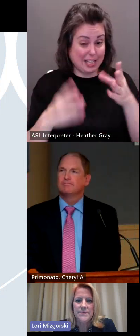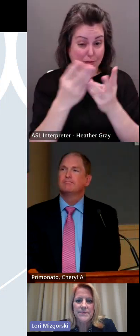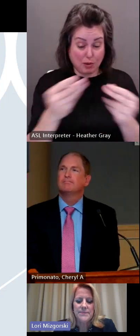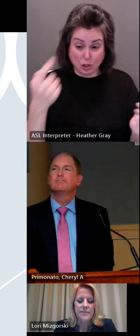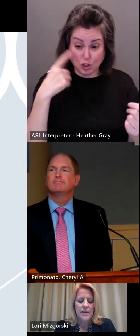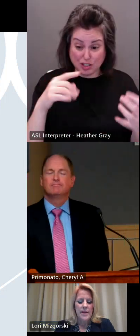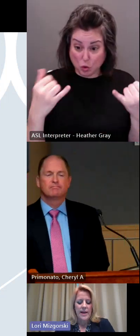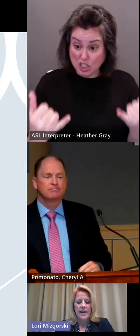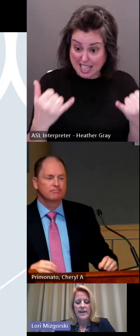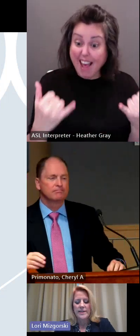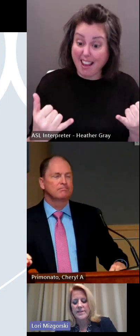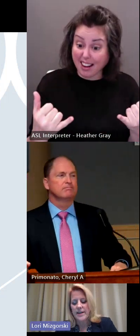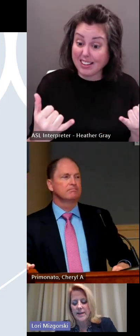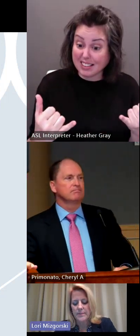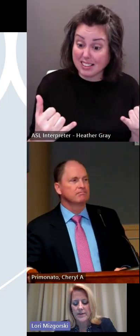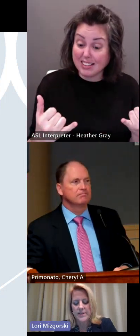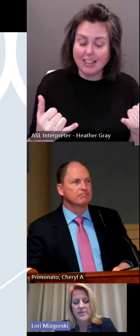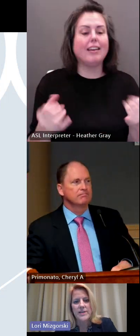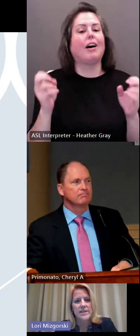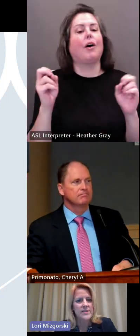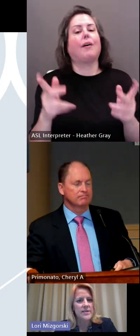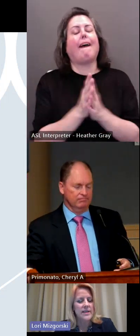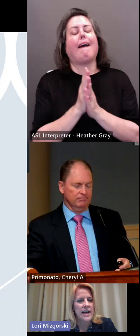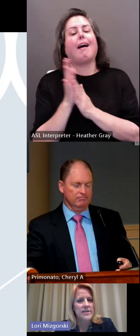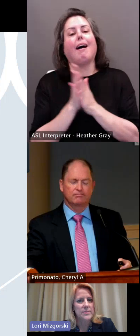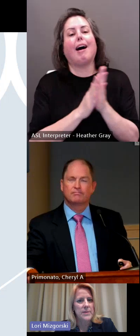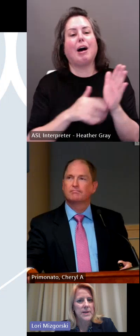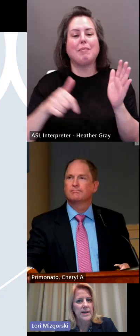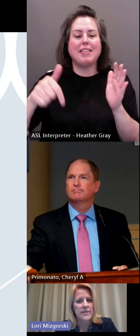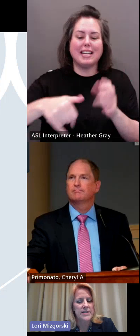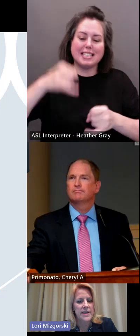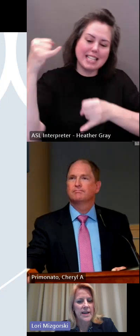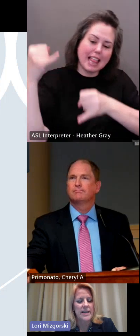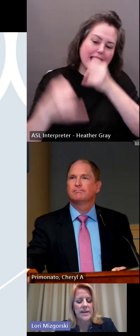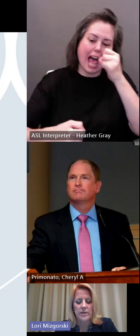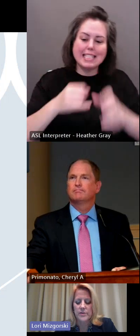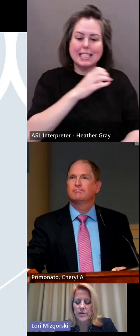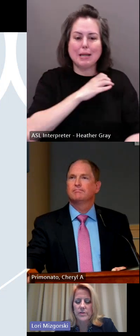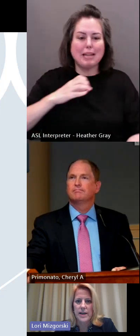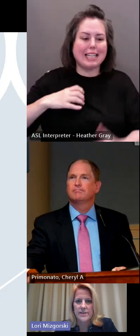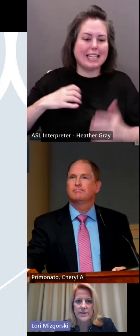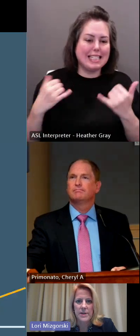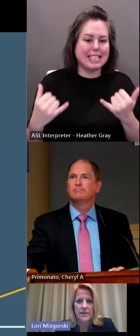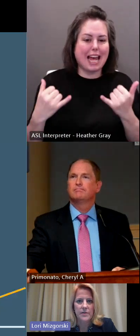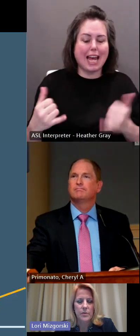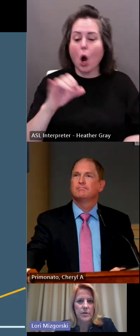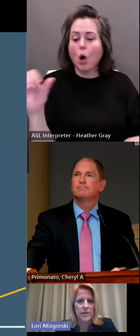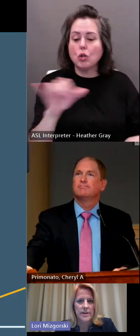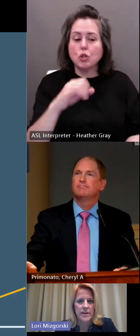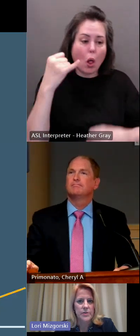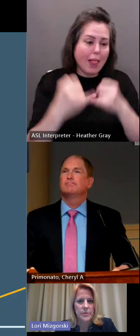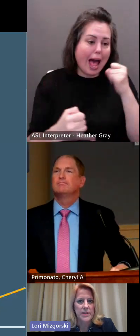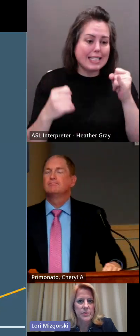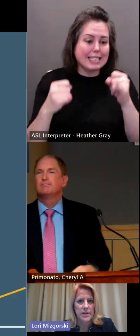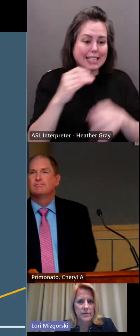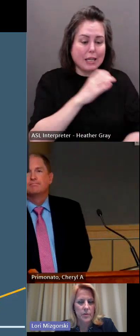today. And this is the last committee of the day and also the last committee